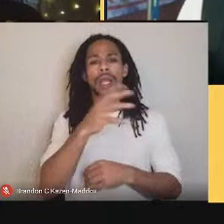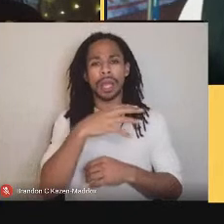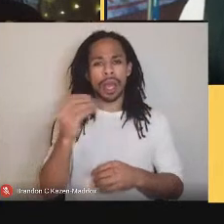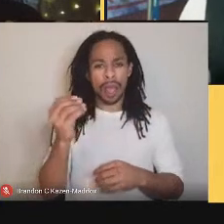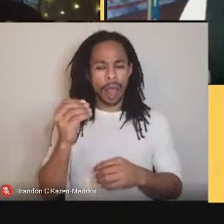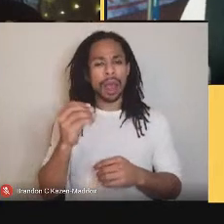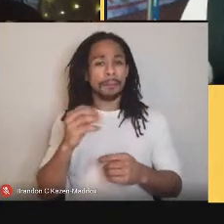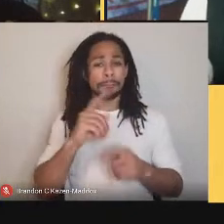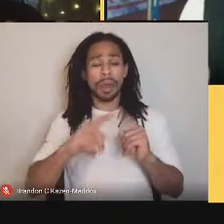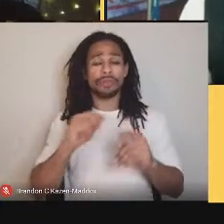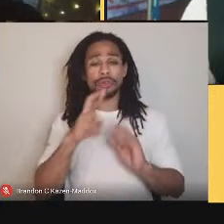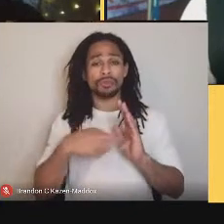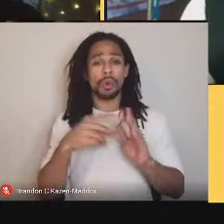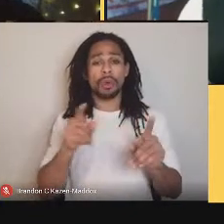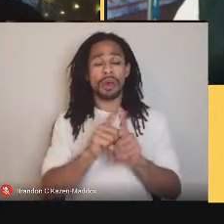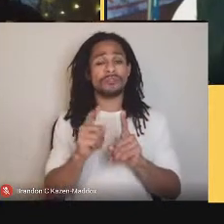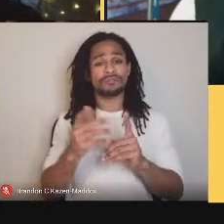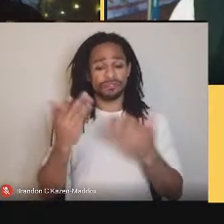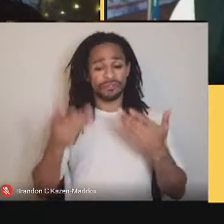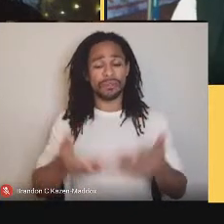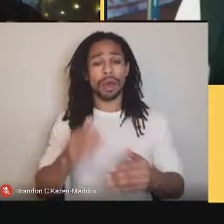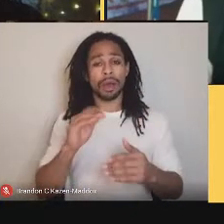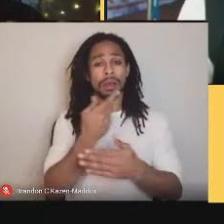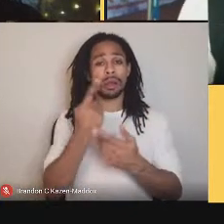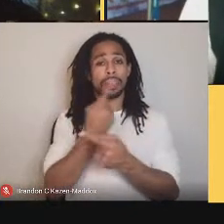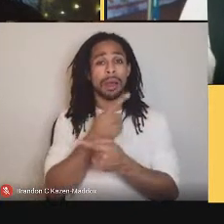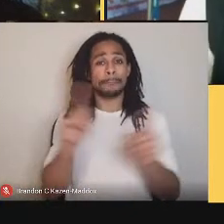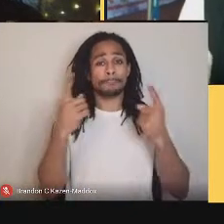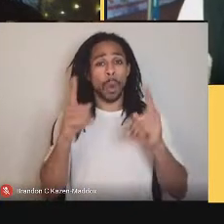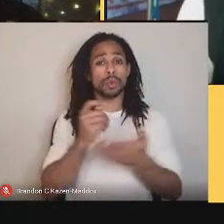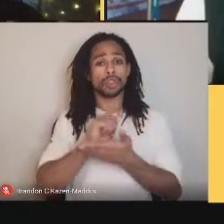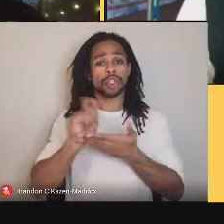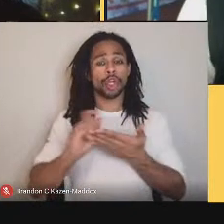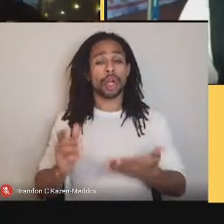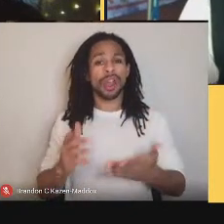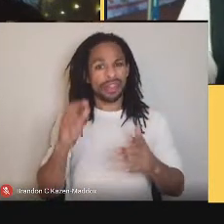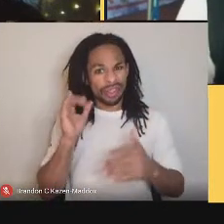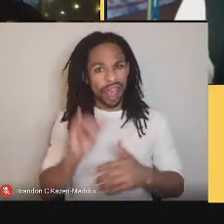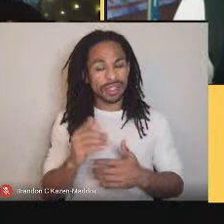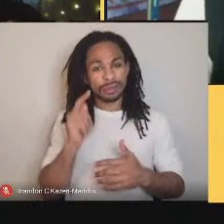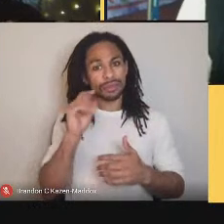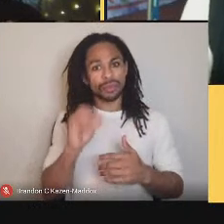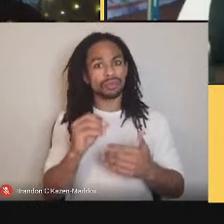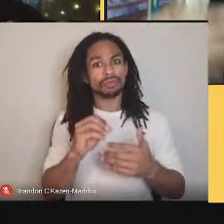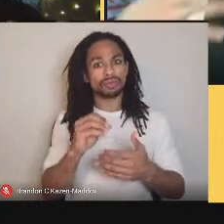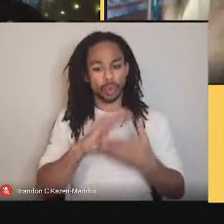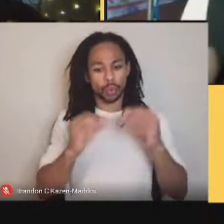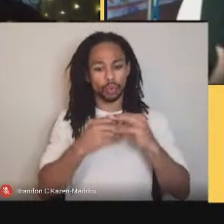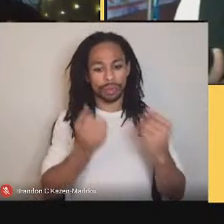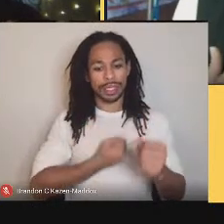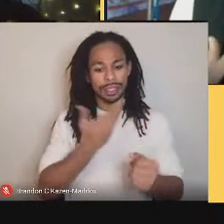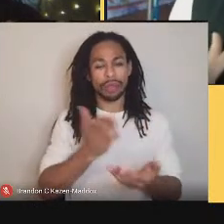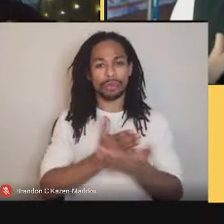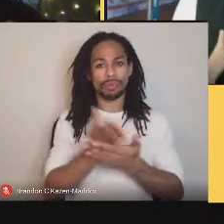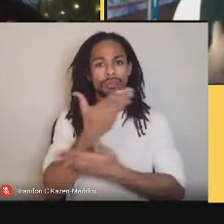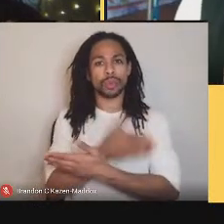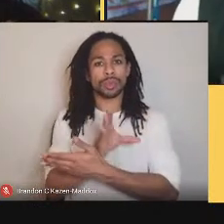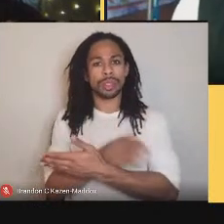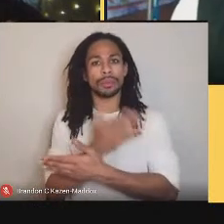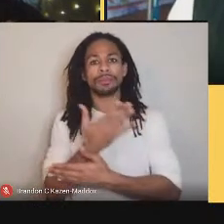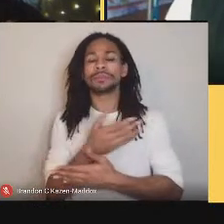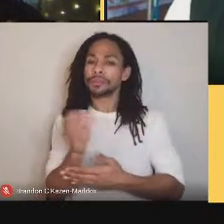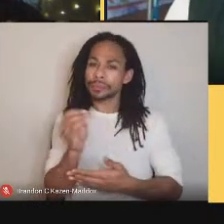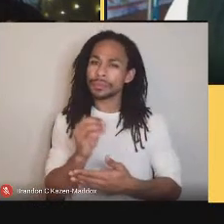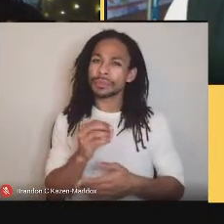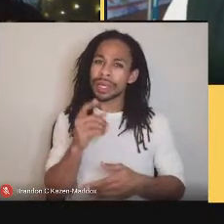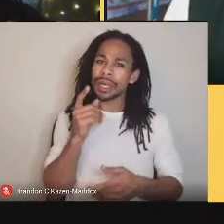a storyteller. And you're not going to find a more interesting storyteller, I believe, than a composer, because there's a language that is completely pulled from the